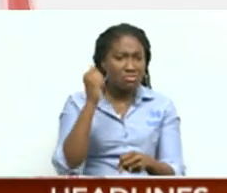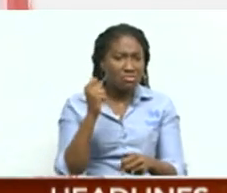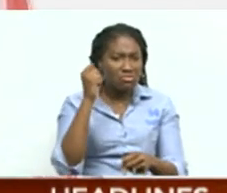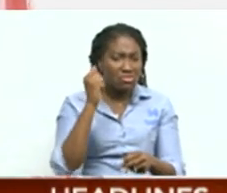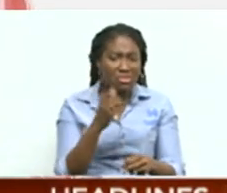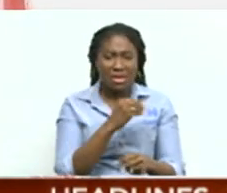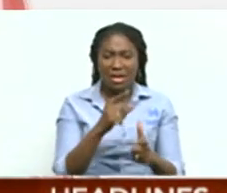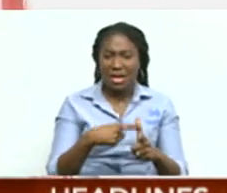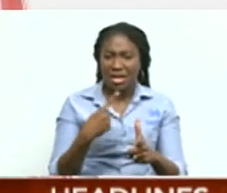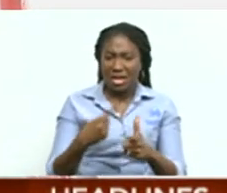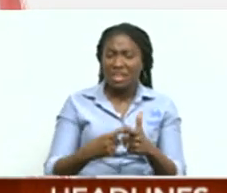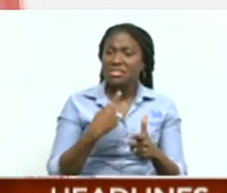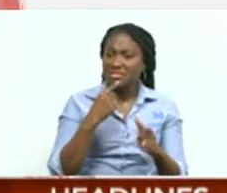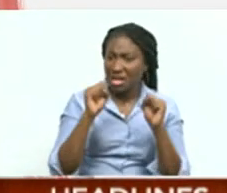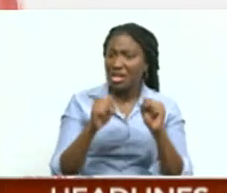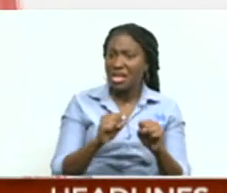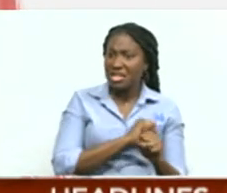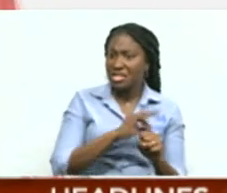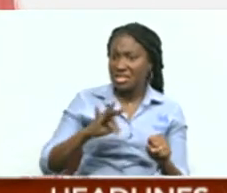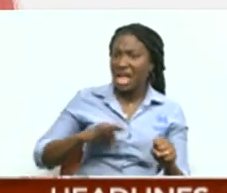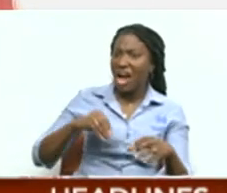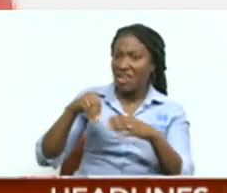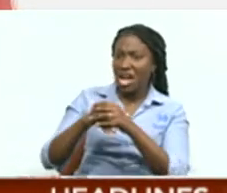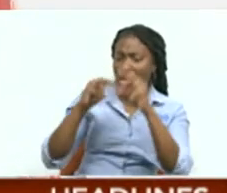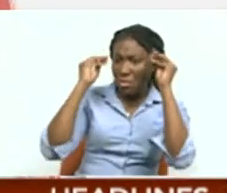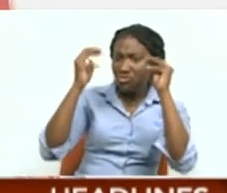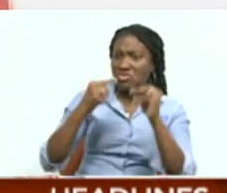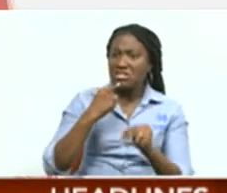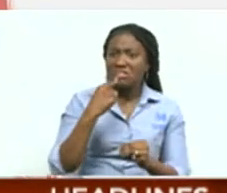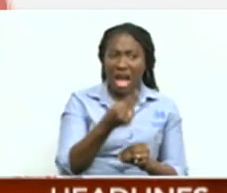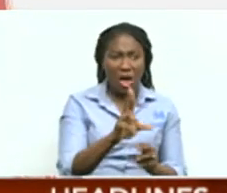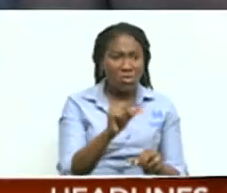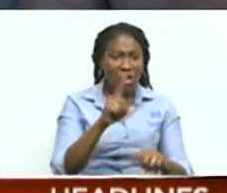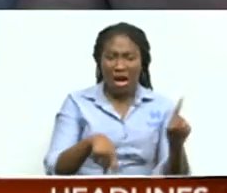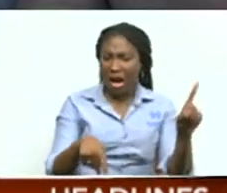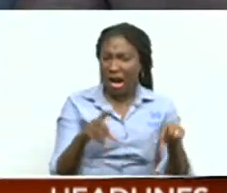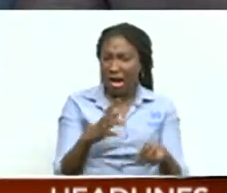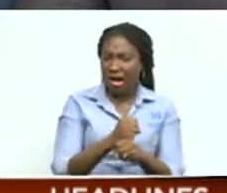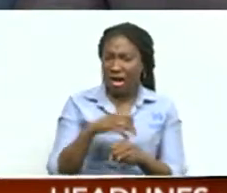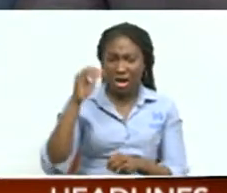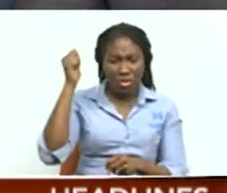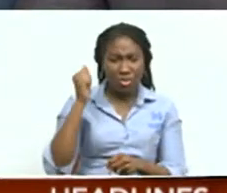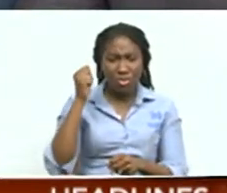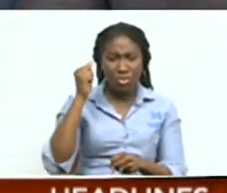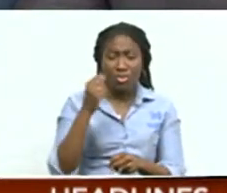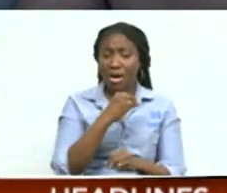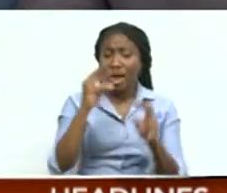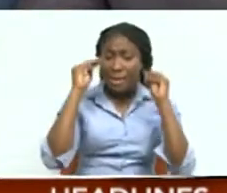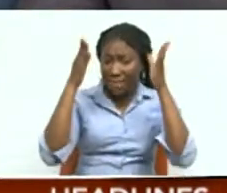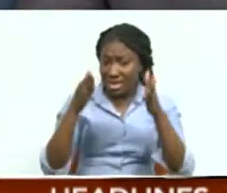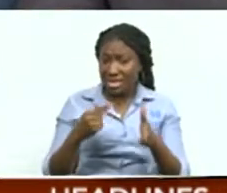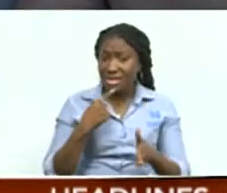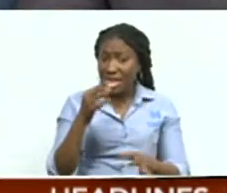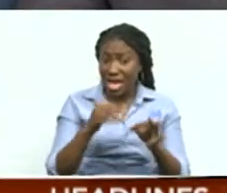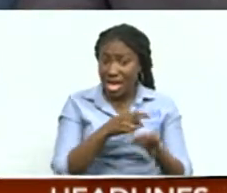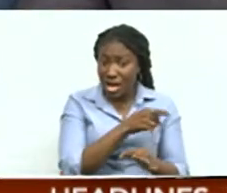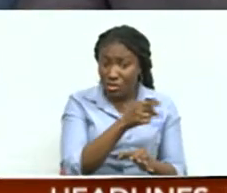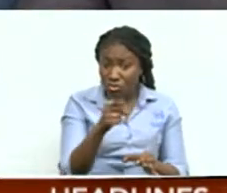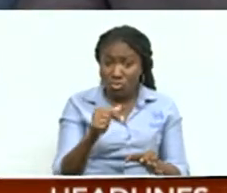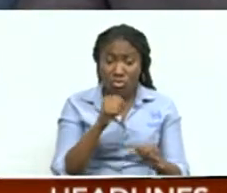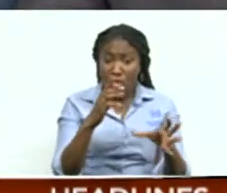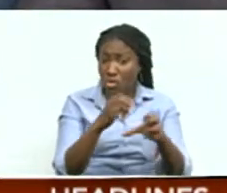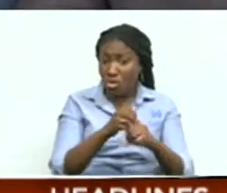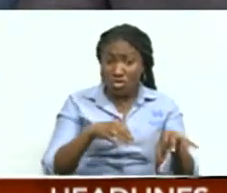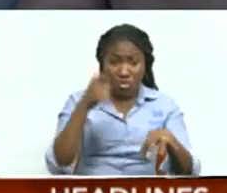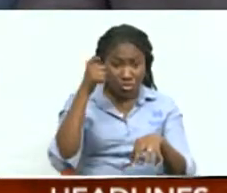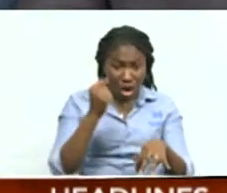told this by staff members of the local board. And the minister urges anyone who may have fallen prey to